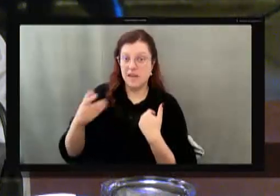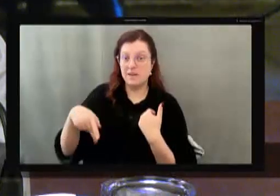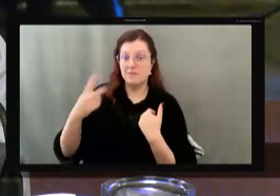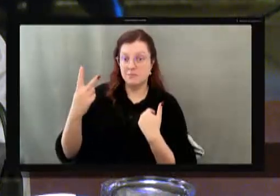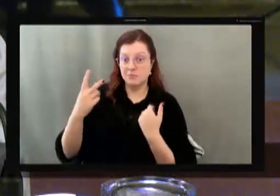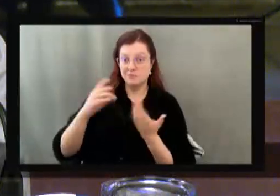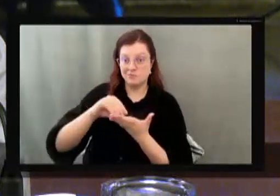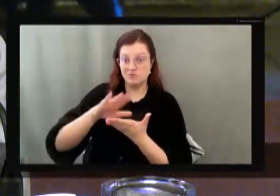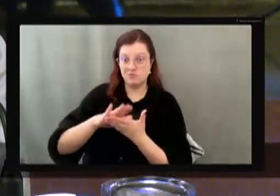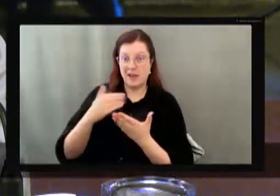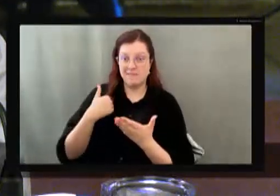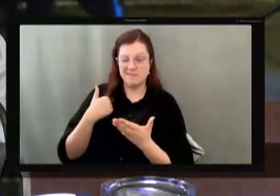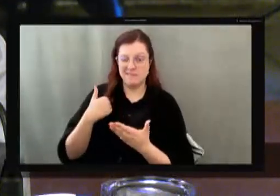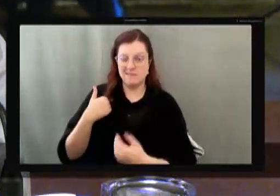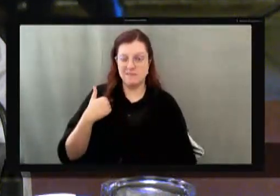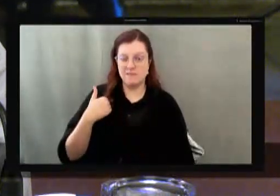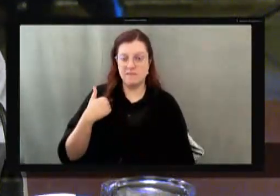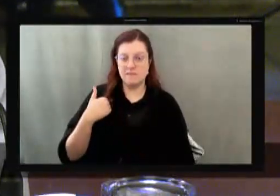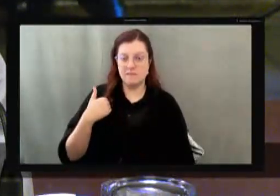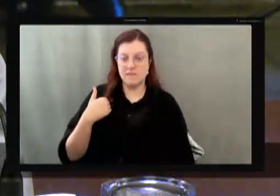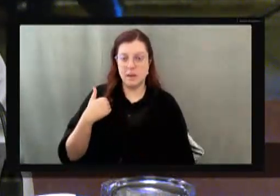cards.